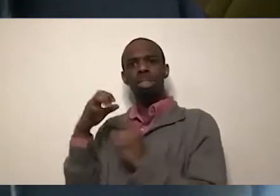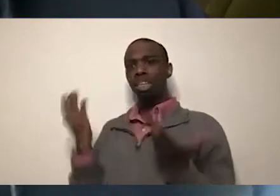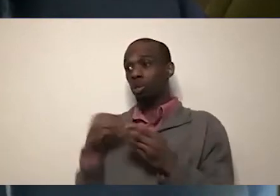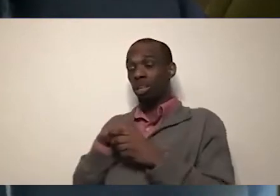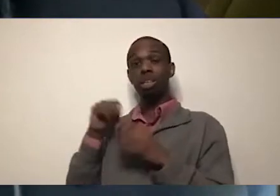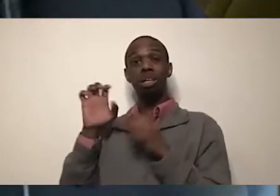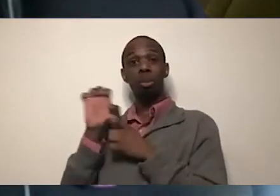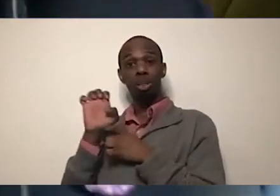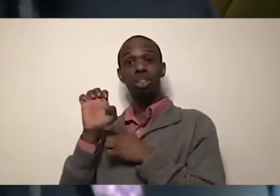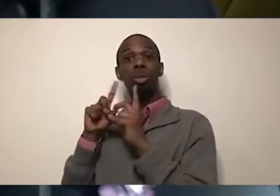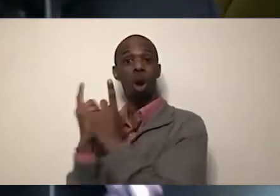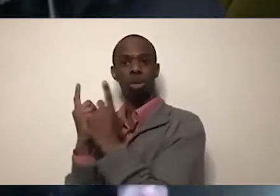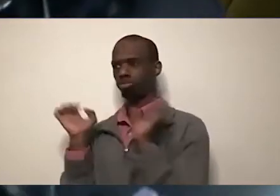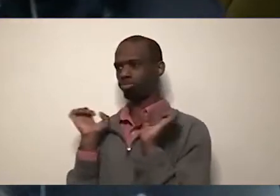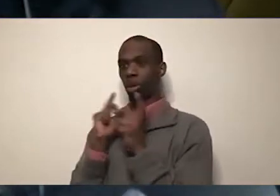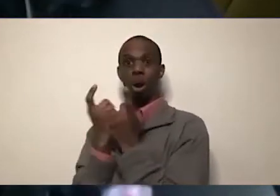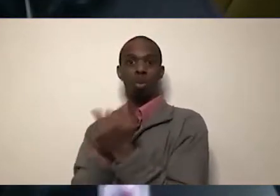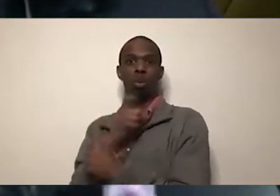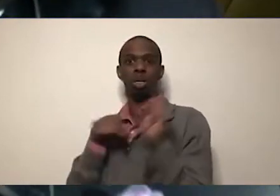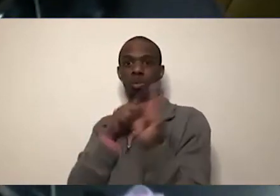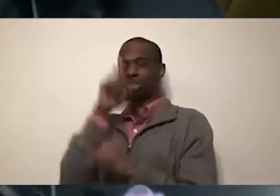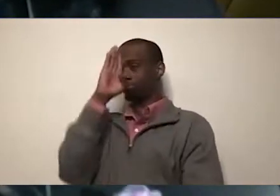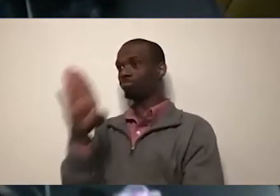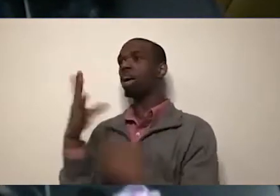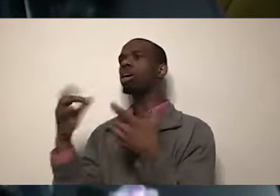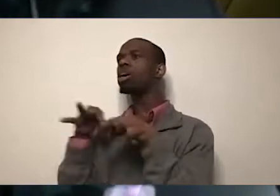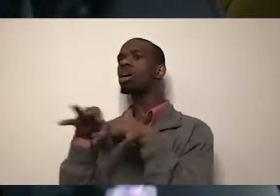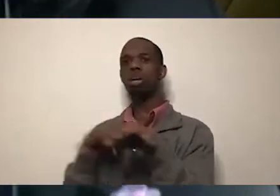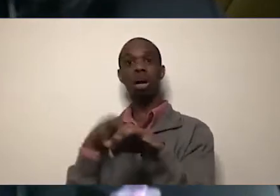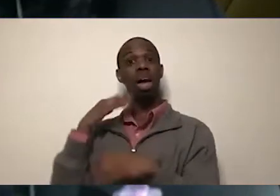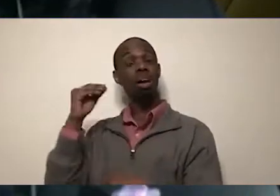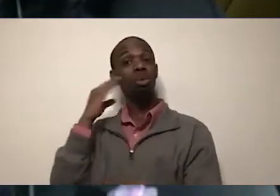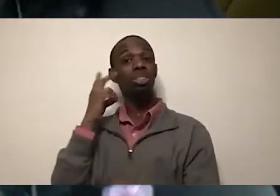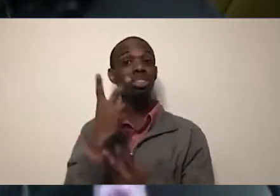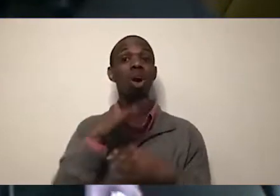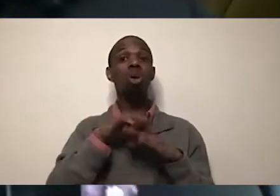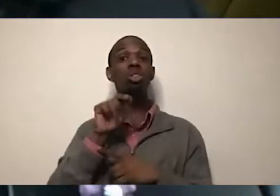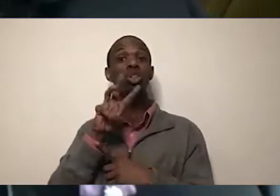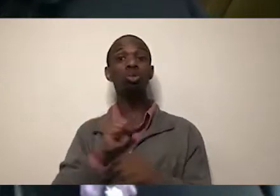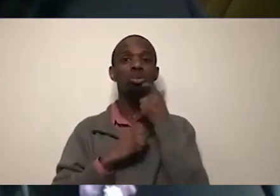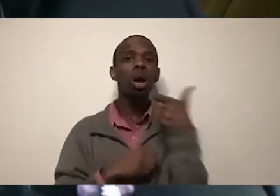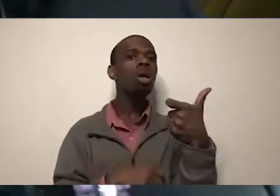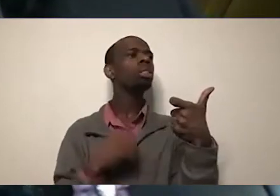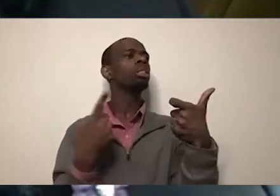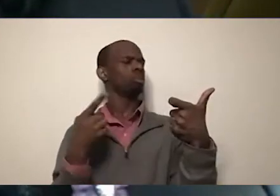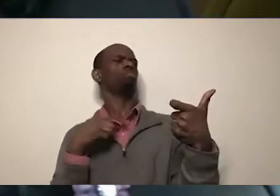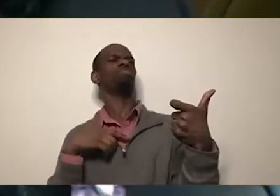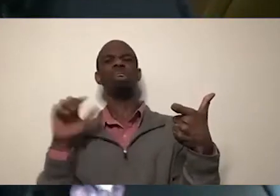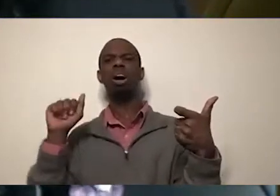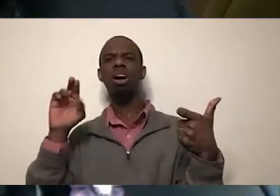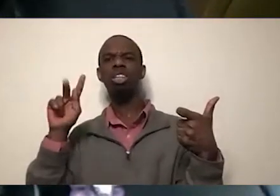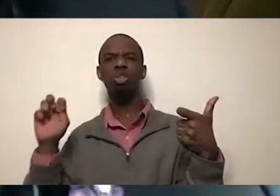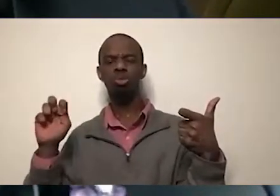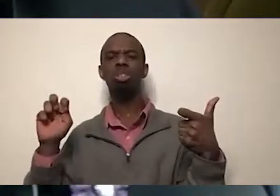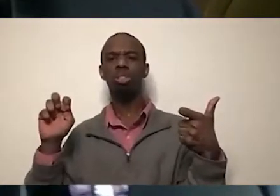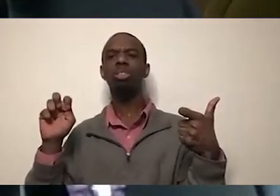acute poisonings. You weren't reading about long-term devastation or subtle devastation. And things began to change. I worked at the Poison